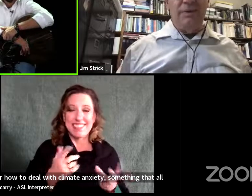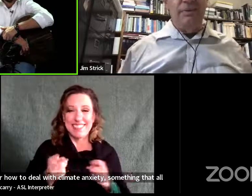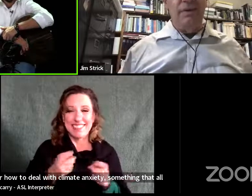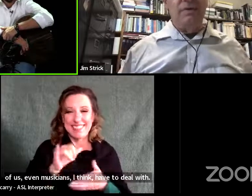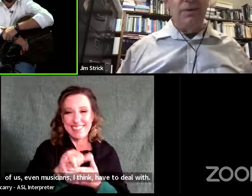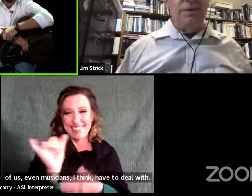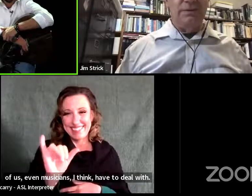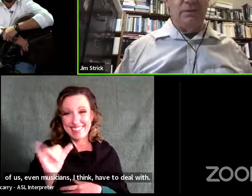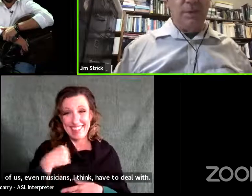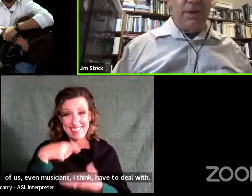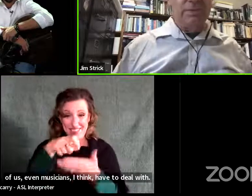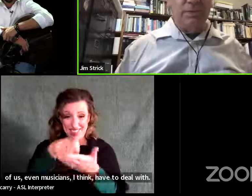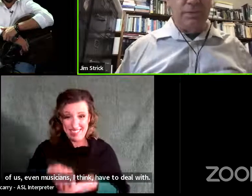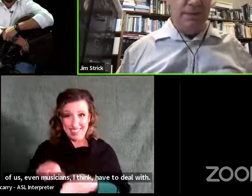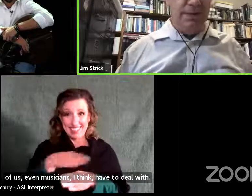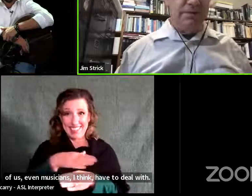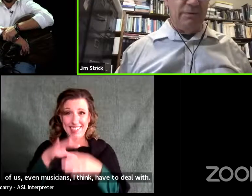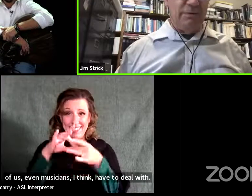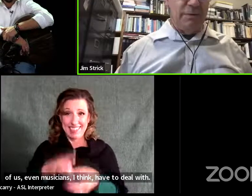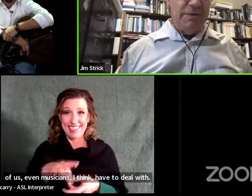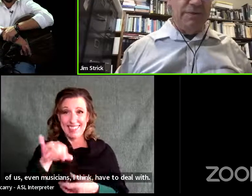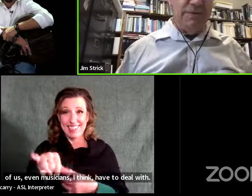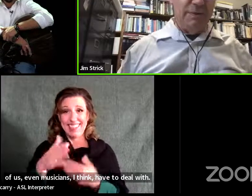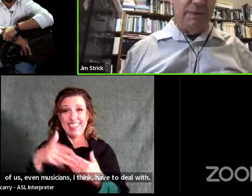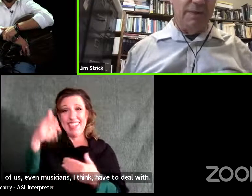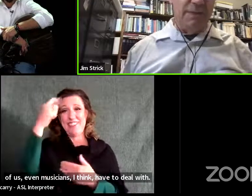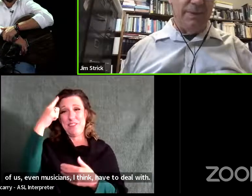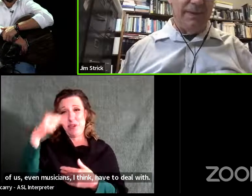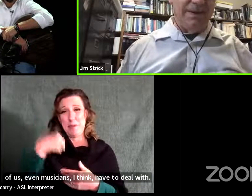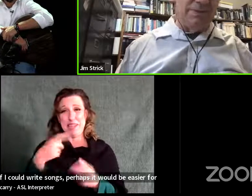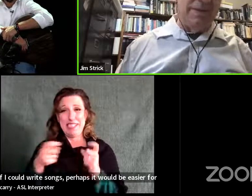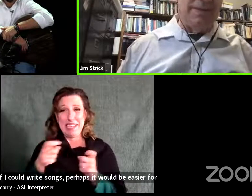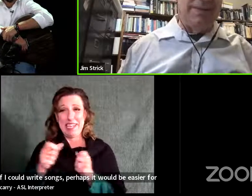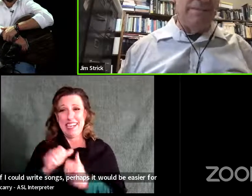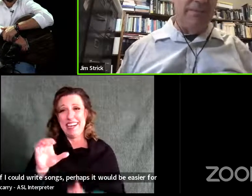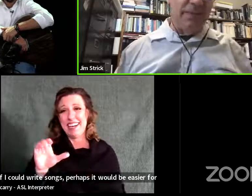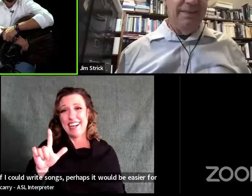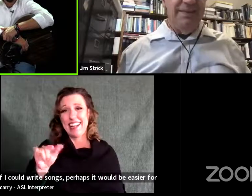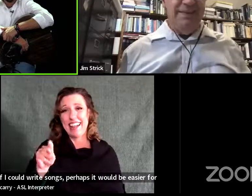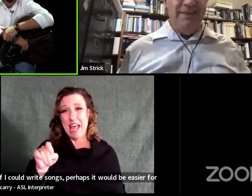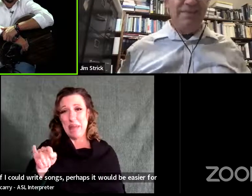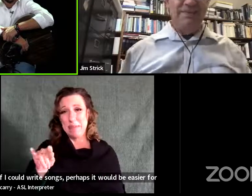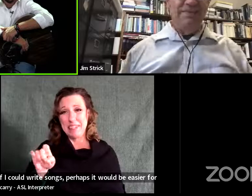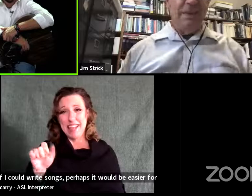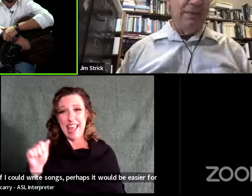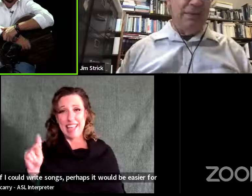If I could write songs, perhaps it would be easier for me to deal with climate anxiety.